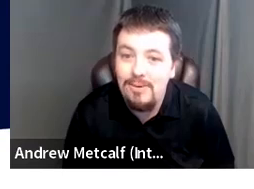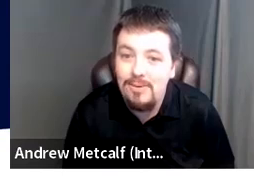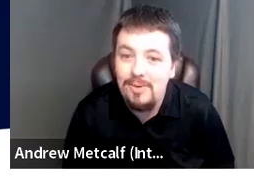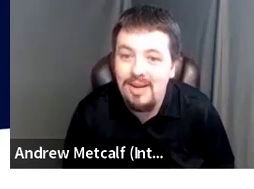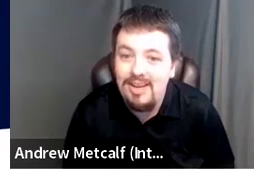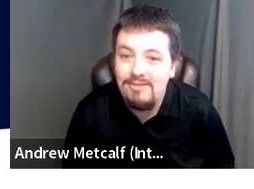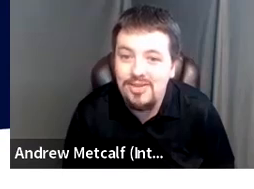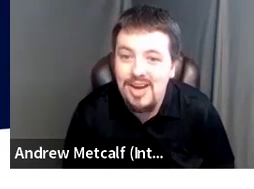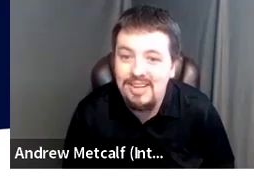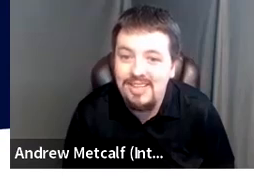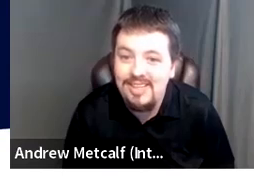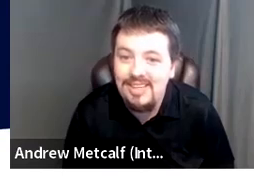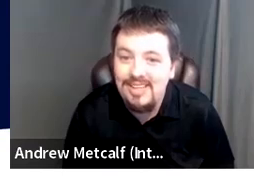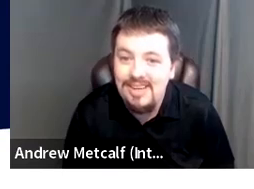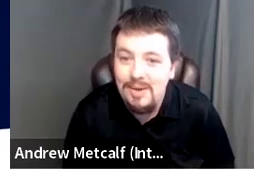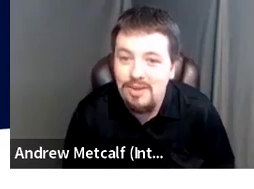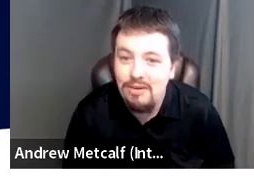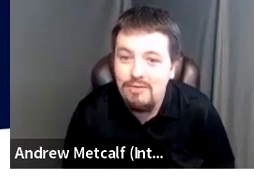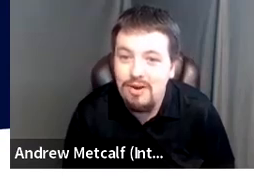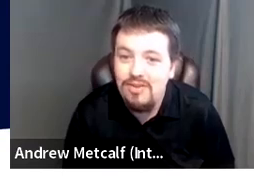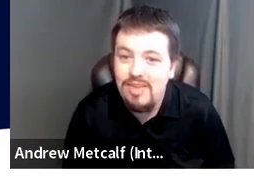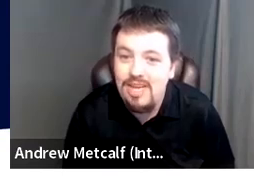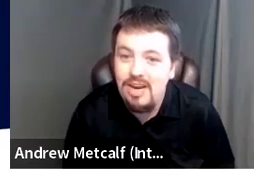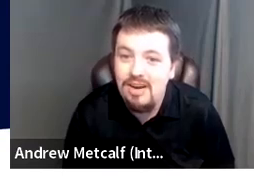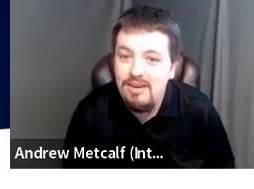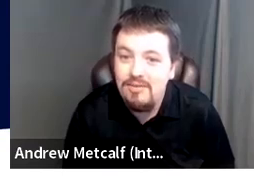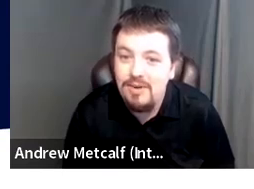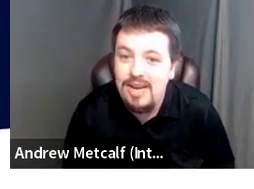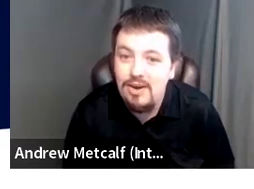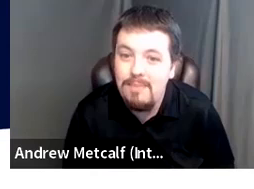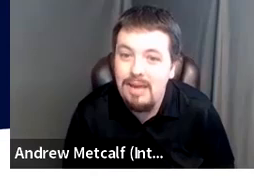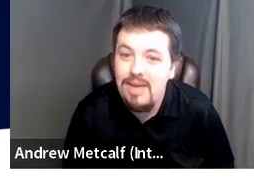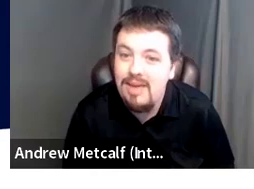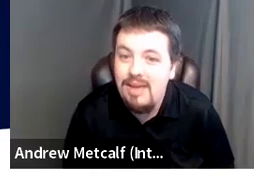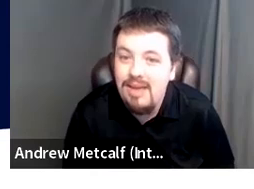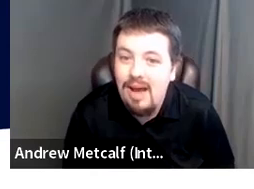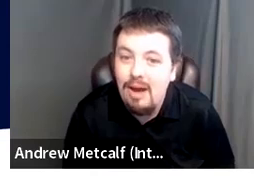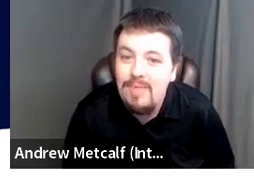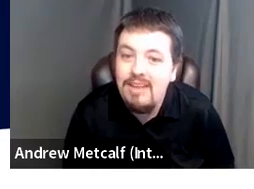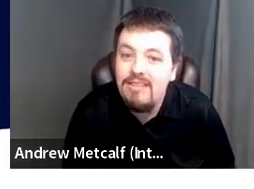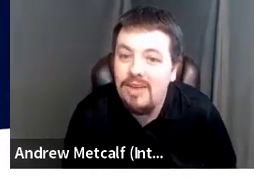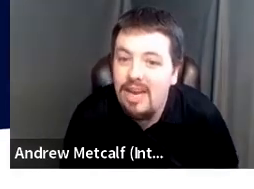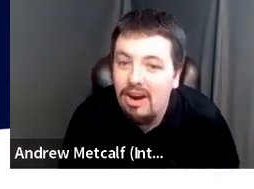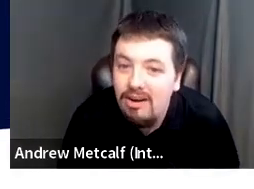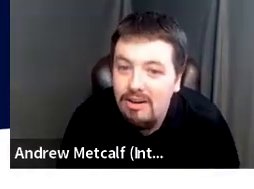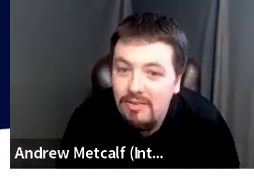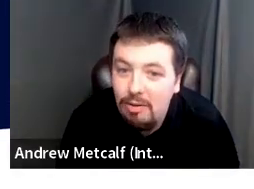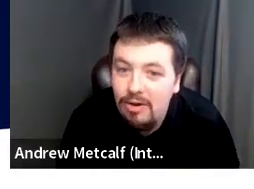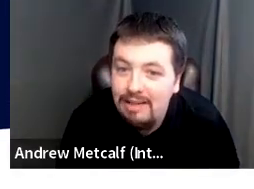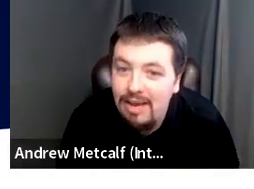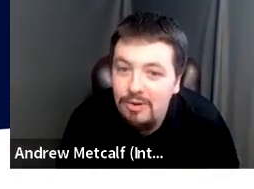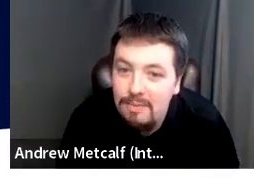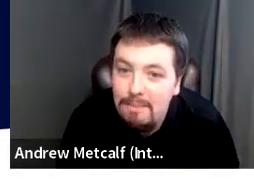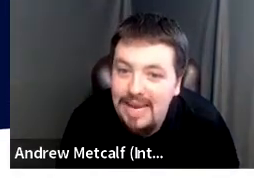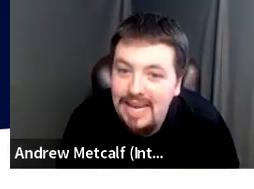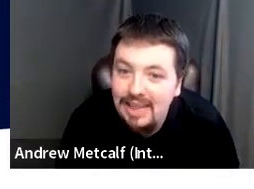speak to a deaf child, but their first year for a hearing baby, they can still hear. They're